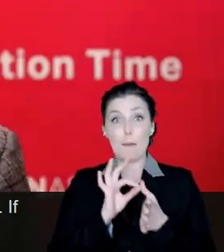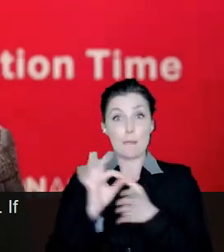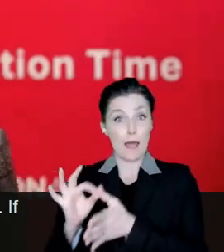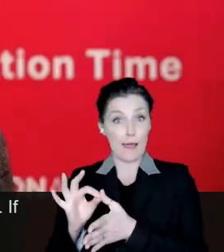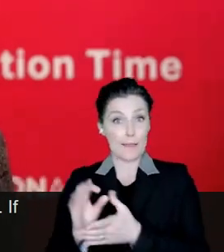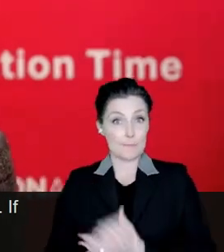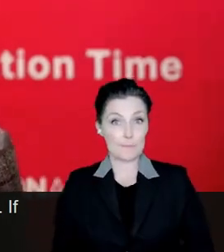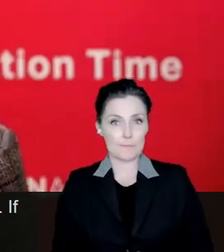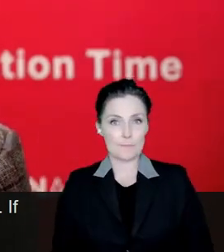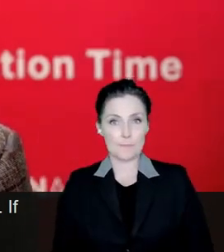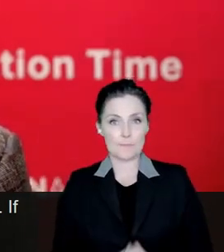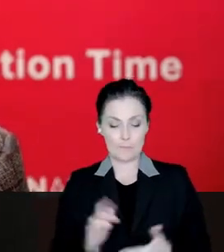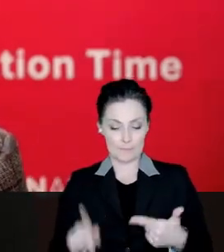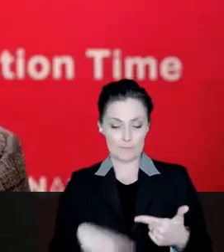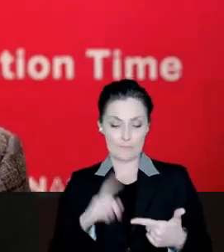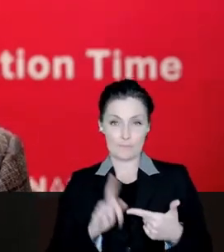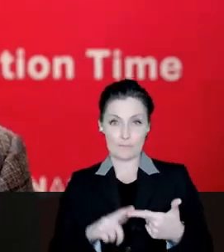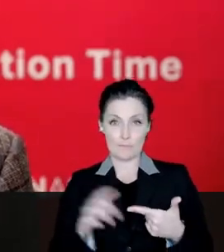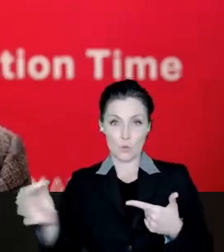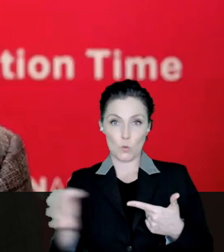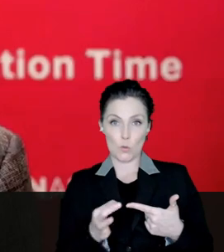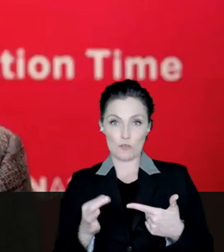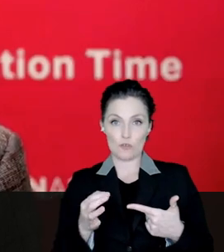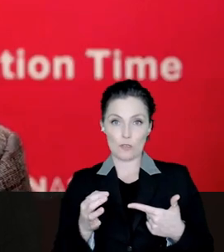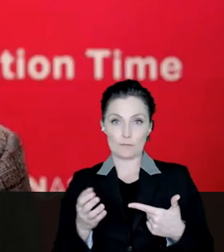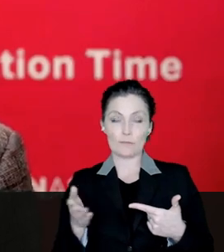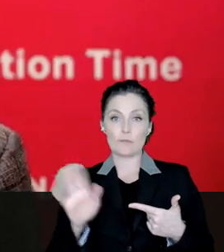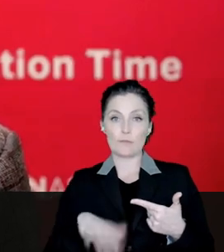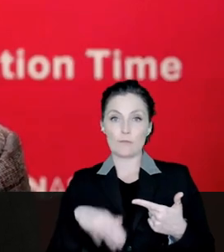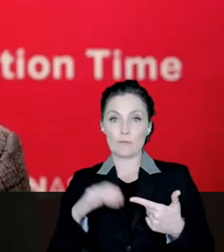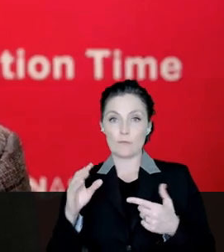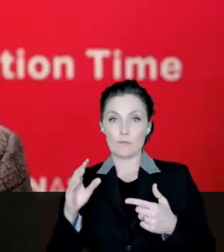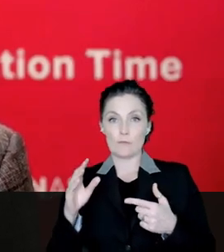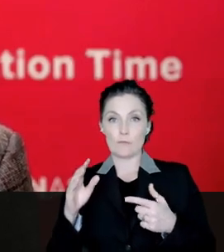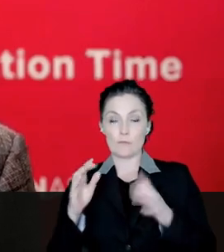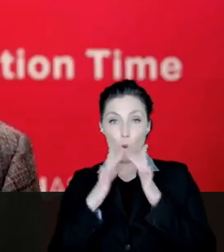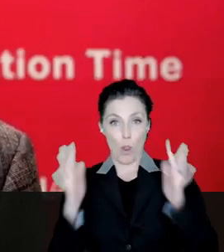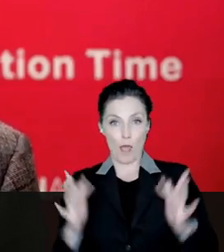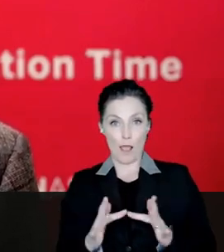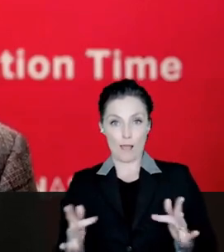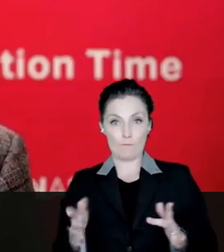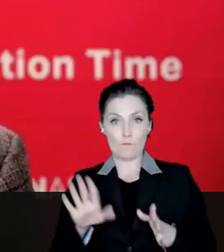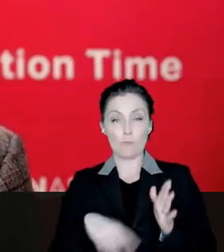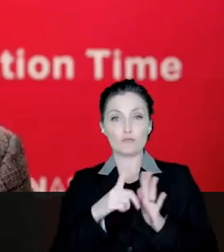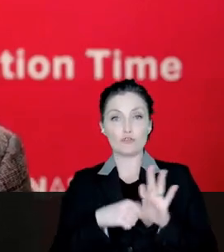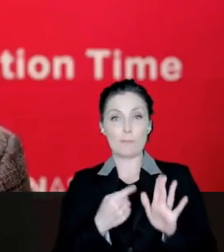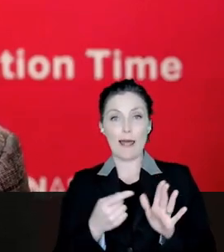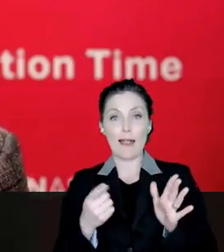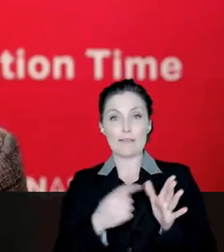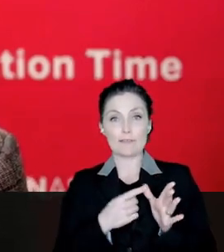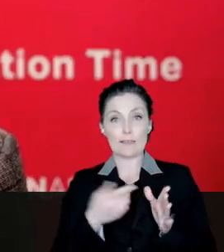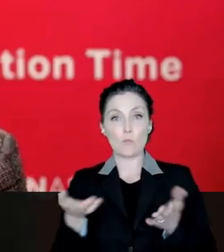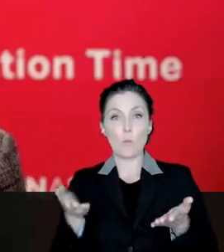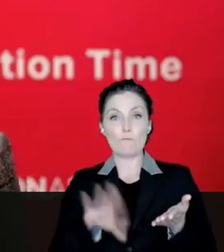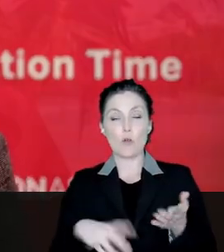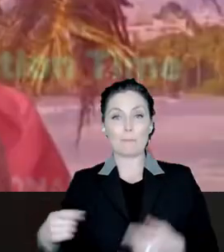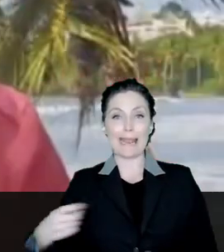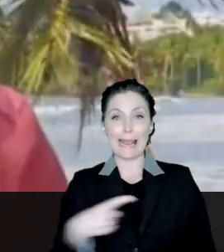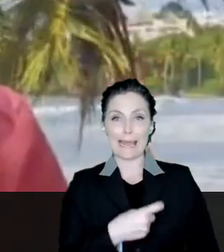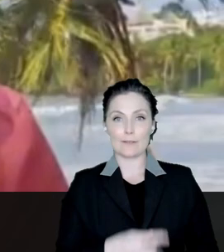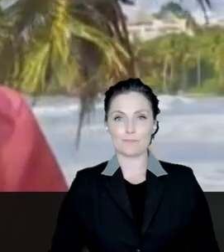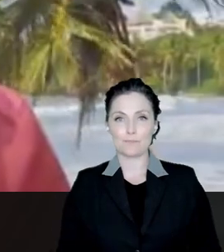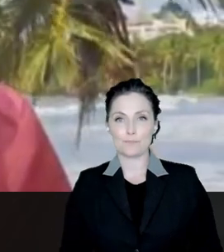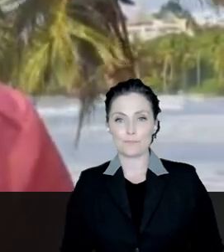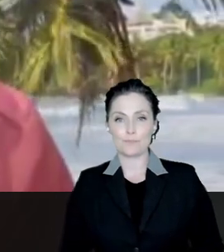next question online is from Jamal Afzal from Ealing. Jamal. Hi,